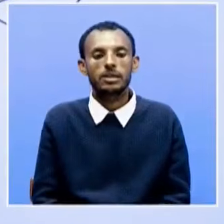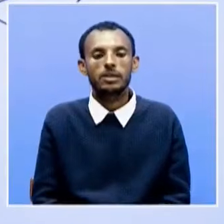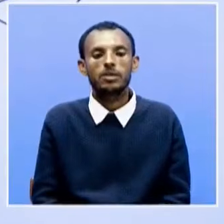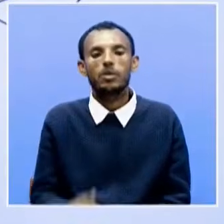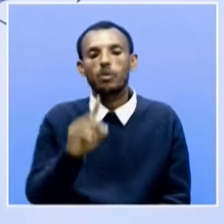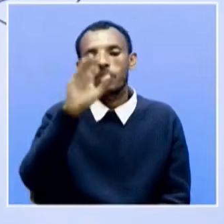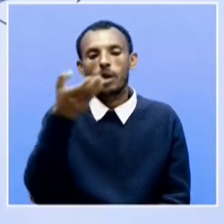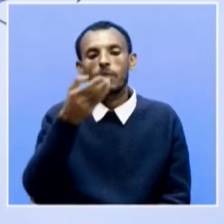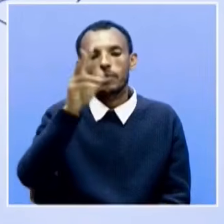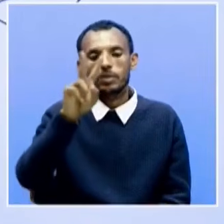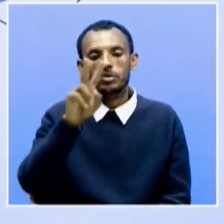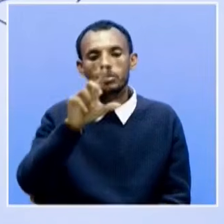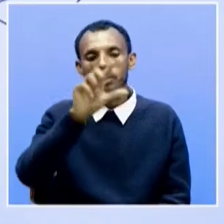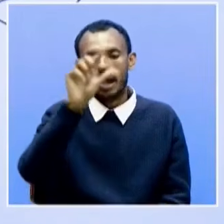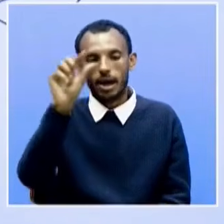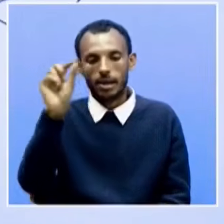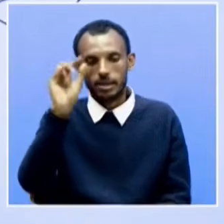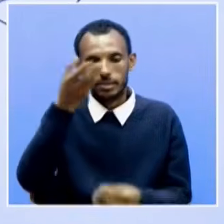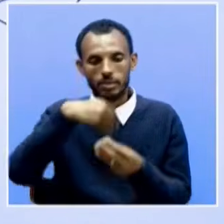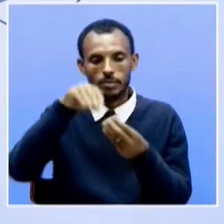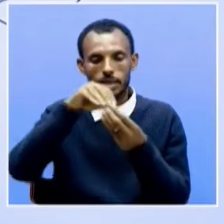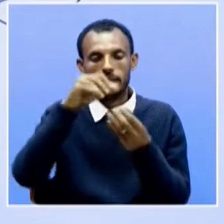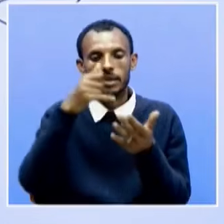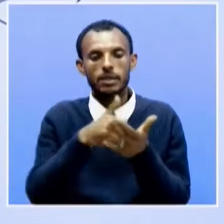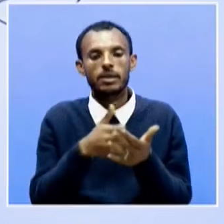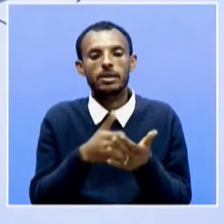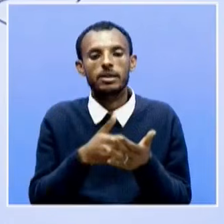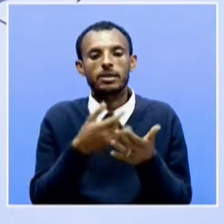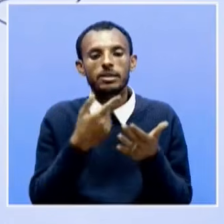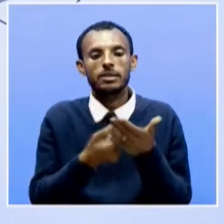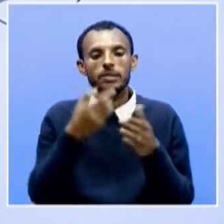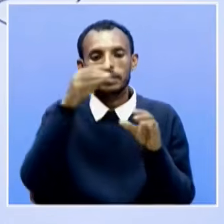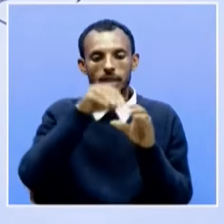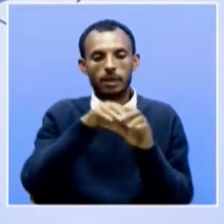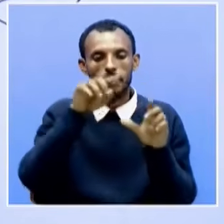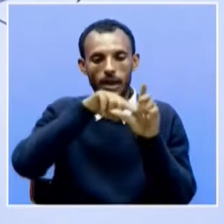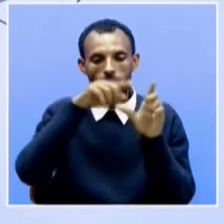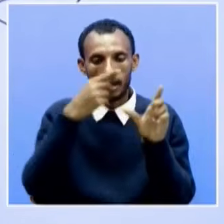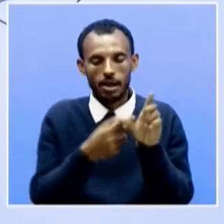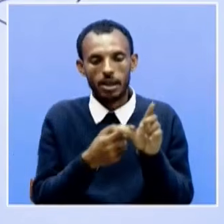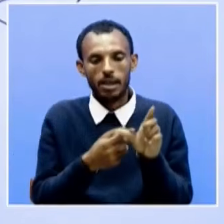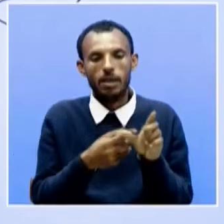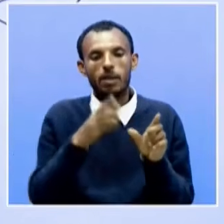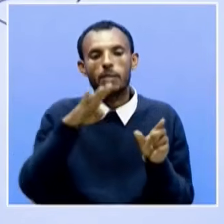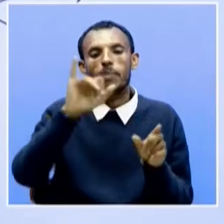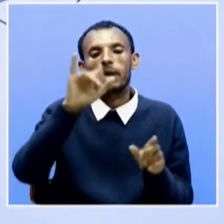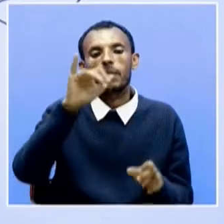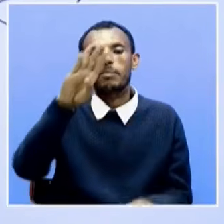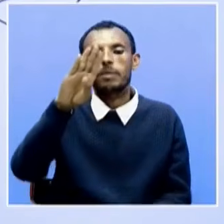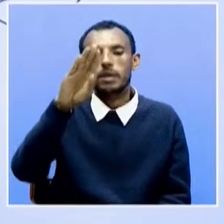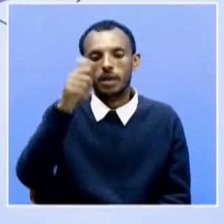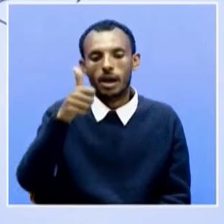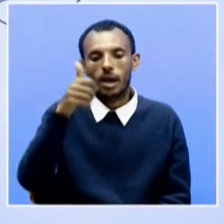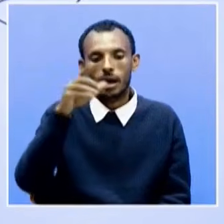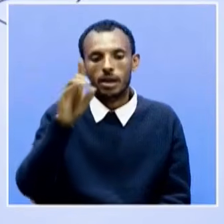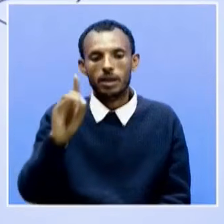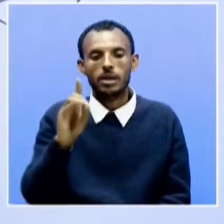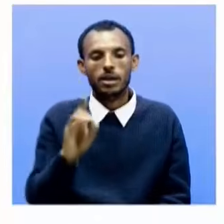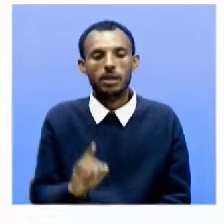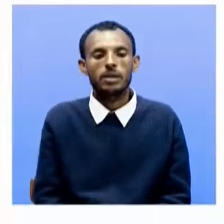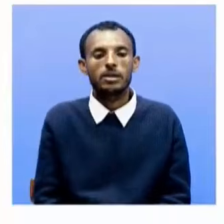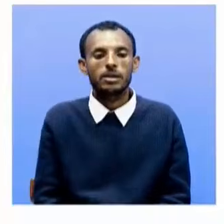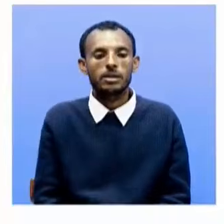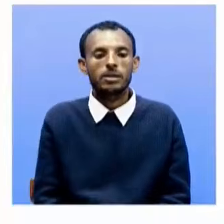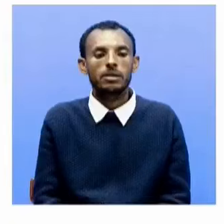half of the arc subtending it, okay? This inscribed angle is subtended by BAD, okay? This